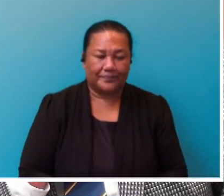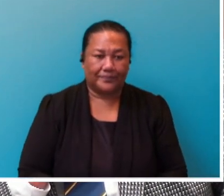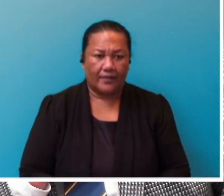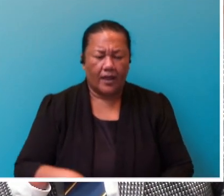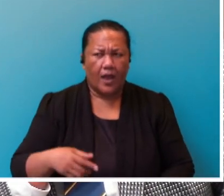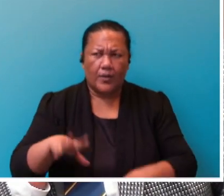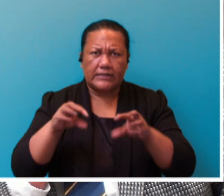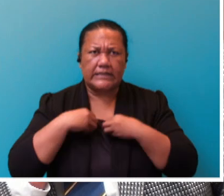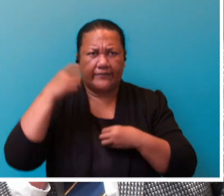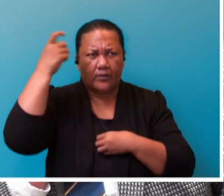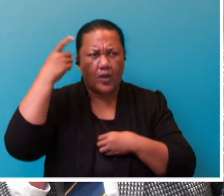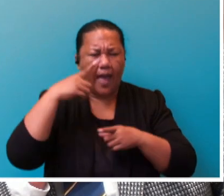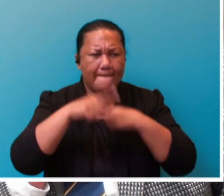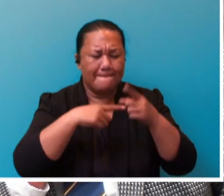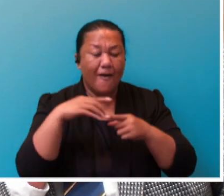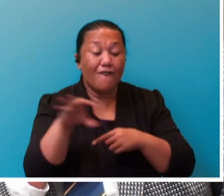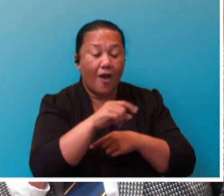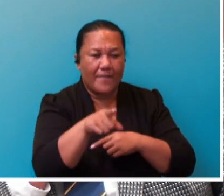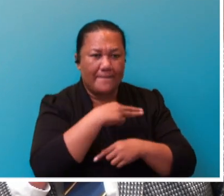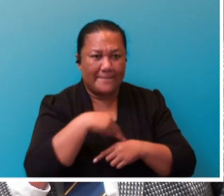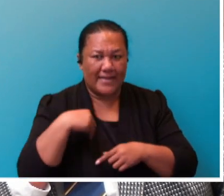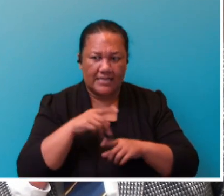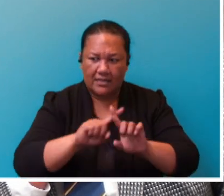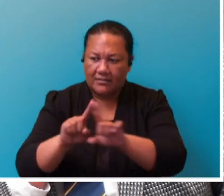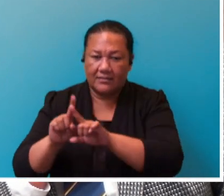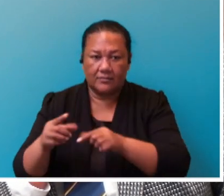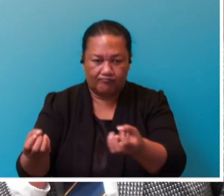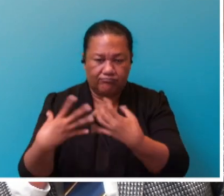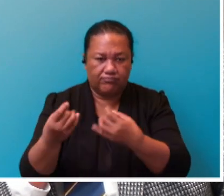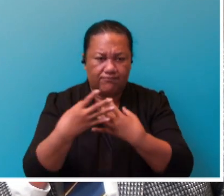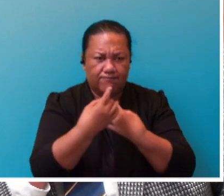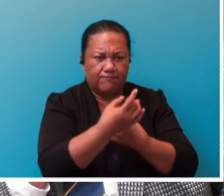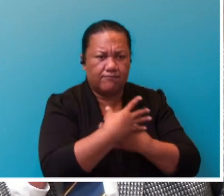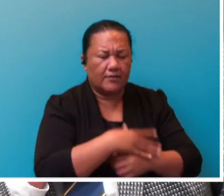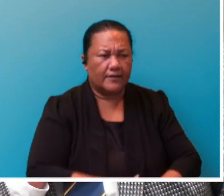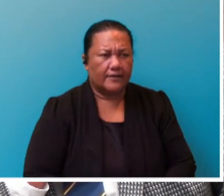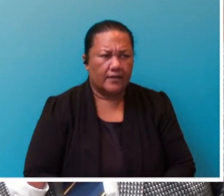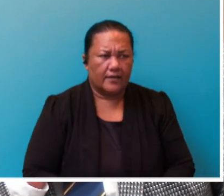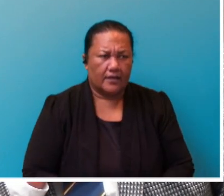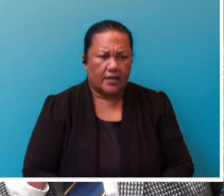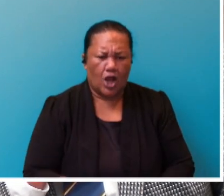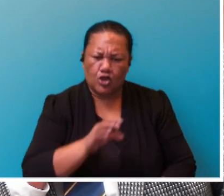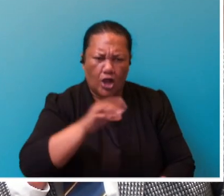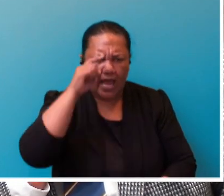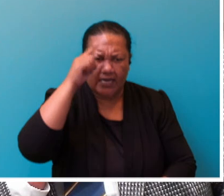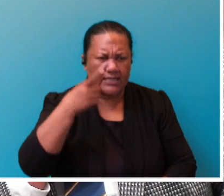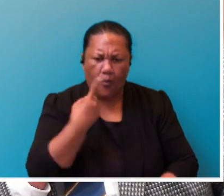the ministers. To be fair, quite a bit of it is just not understanding what goes